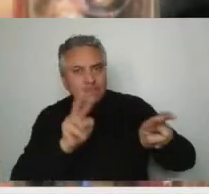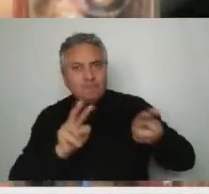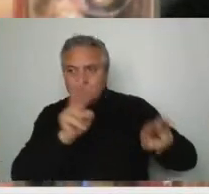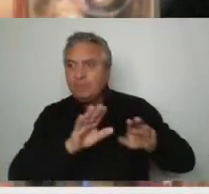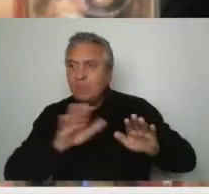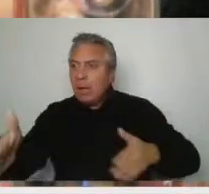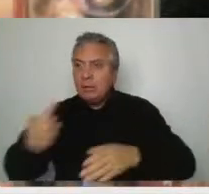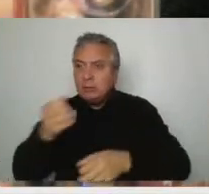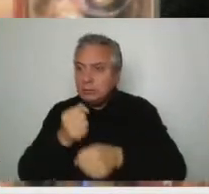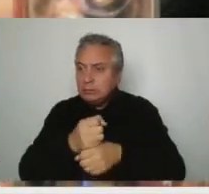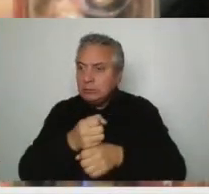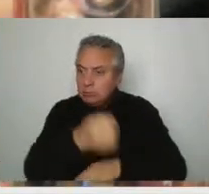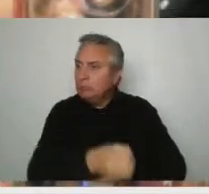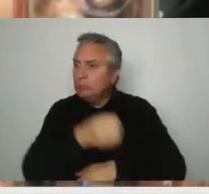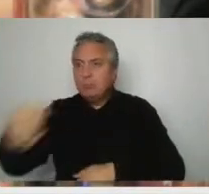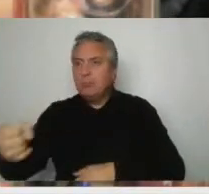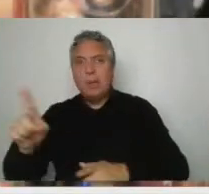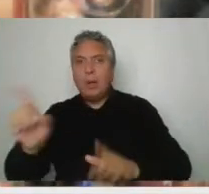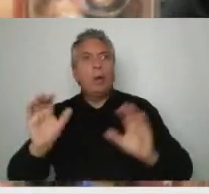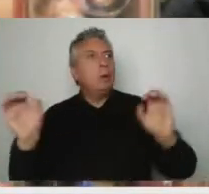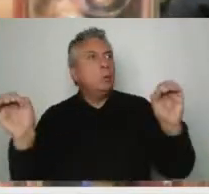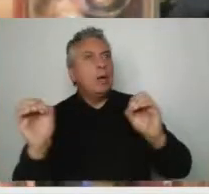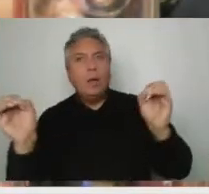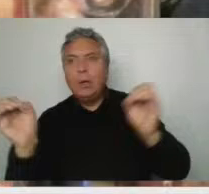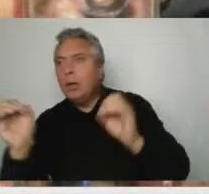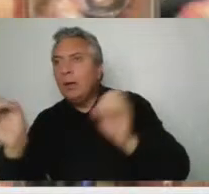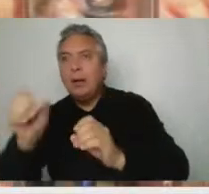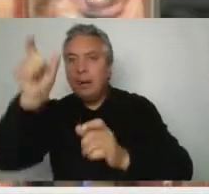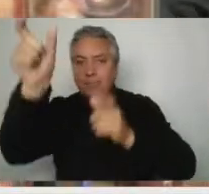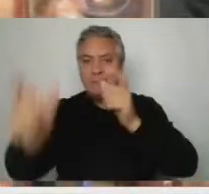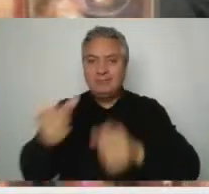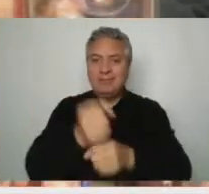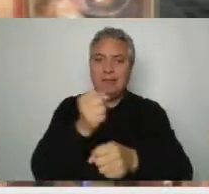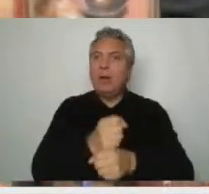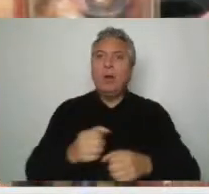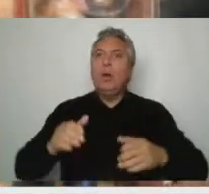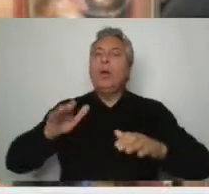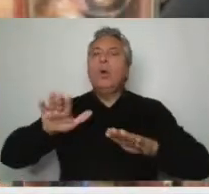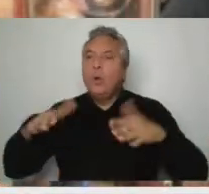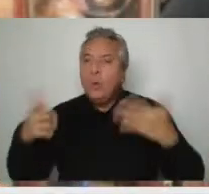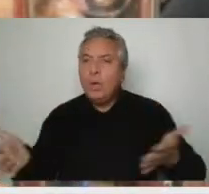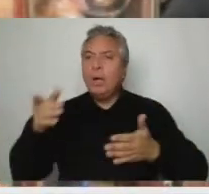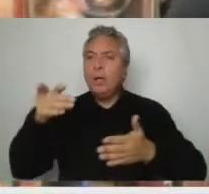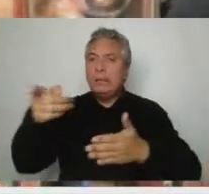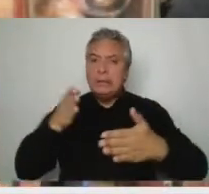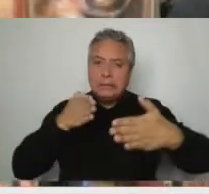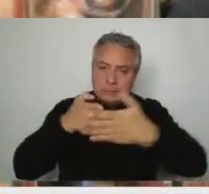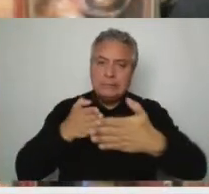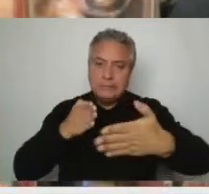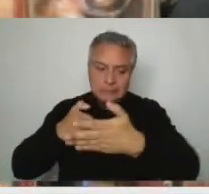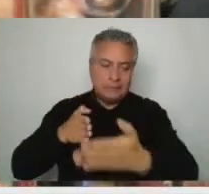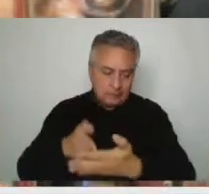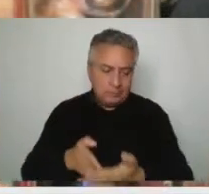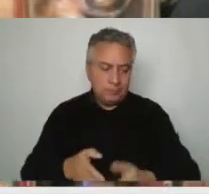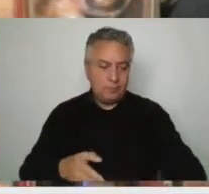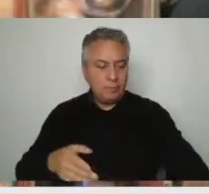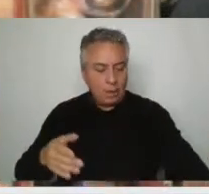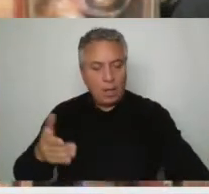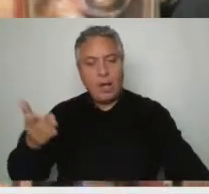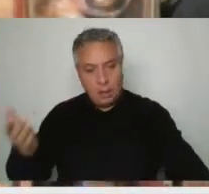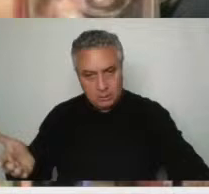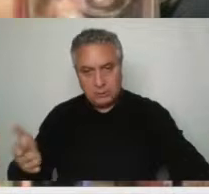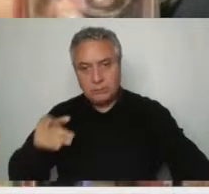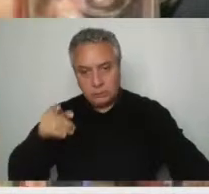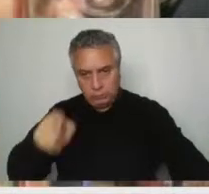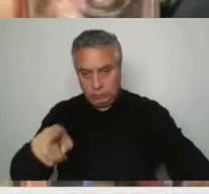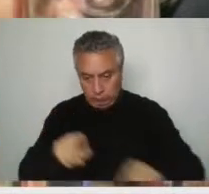them, why haven't they filled their job posts? What have been the main obstacles to doing so? We see interesting information. And then